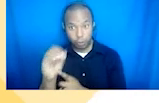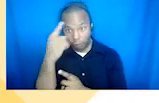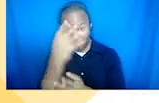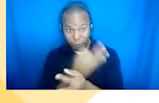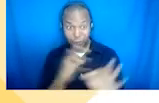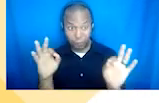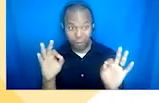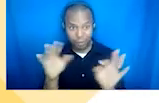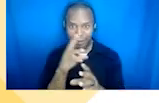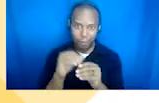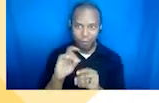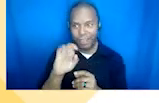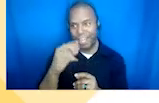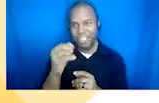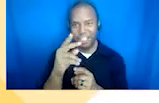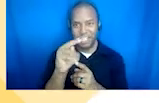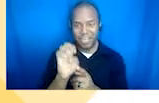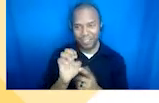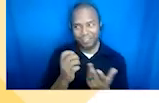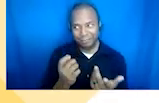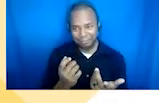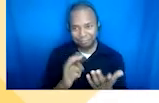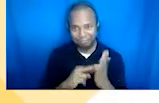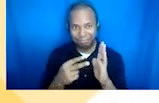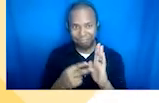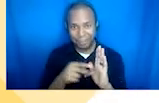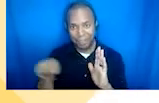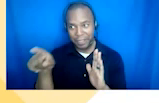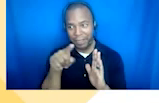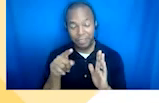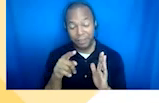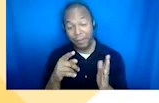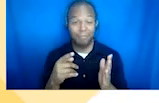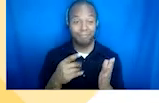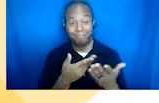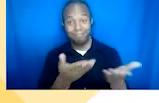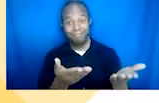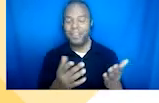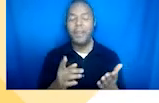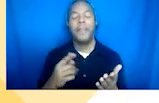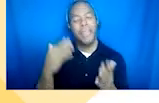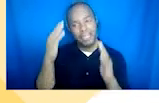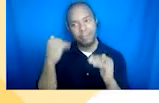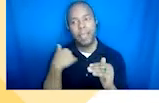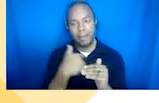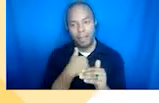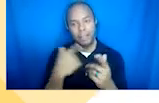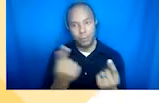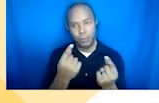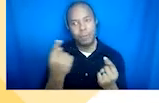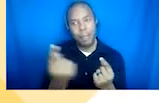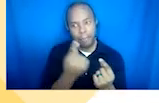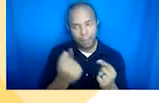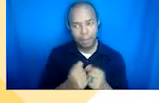those doors, that's not all out of the goodness of the Chancellor's office heart. They expect something in return. And when our